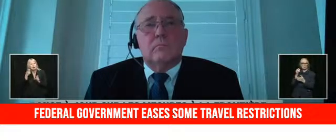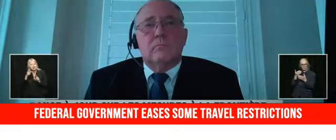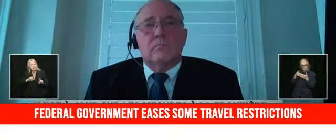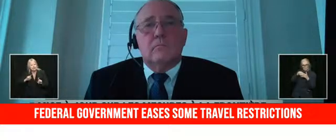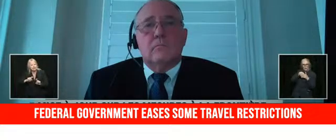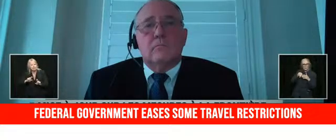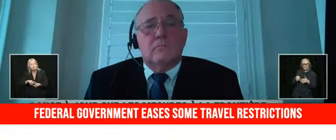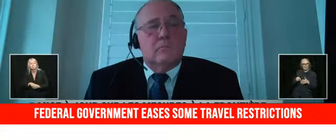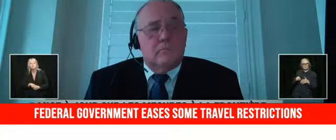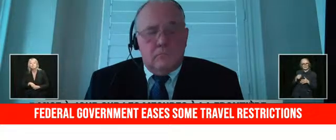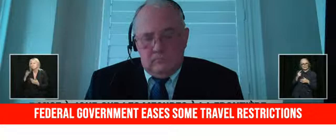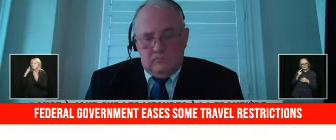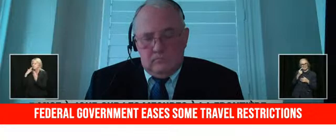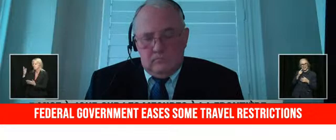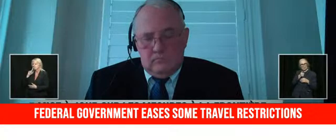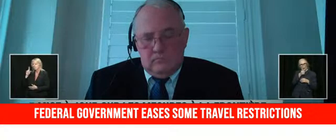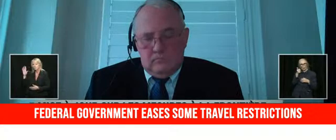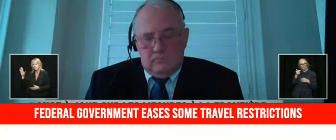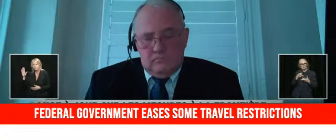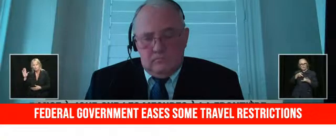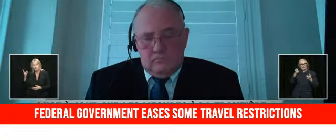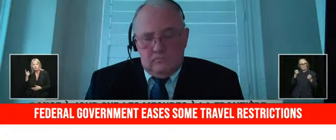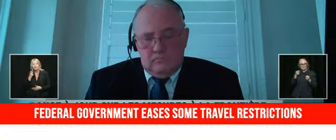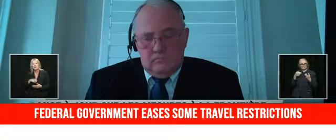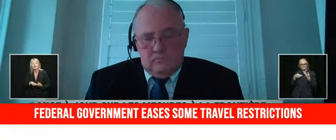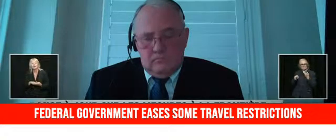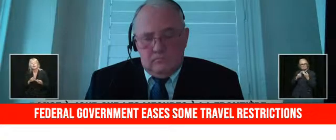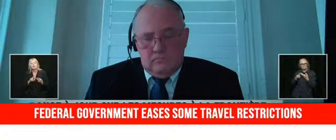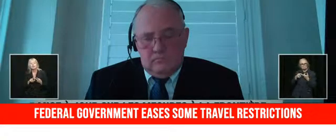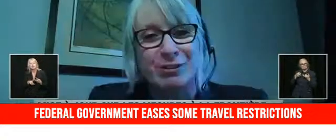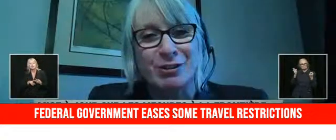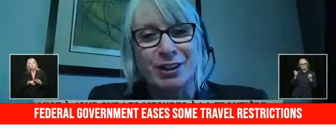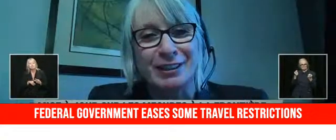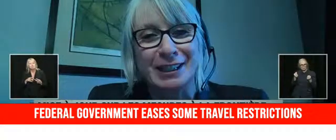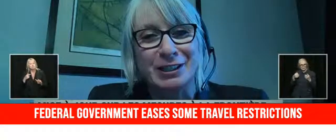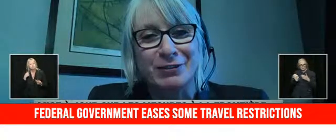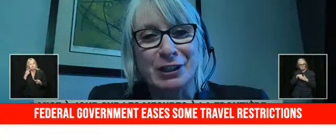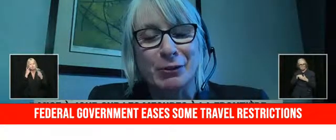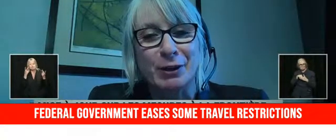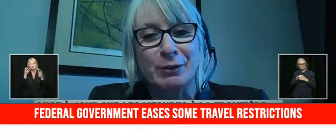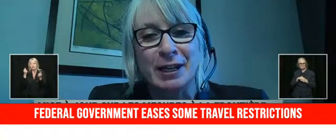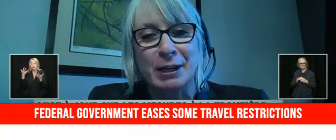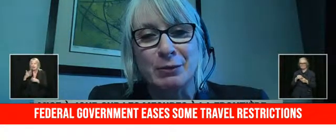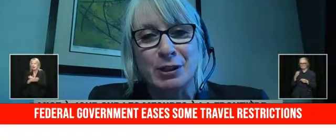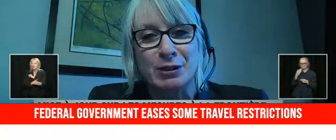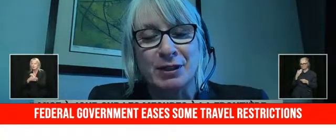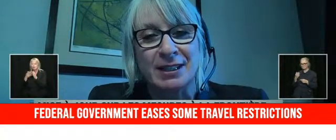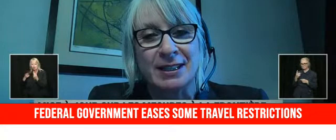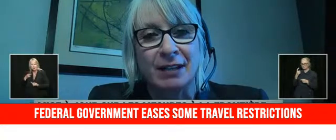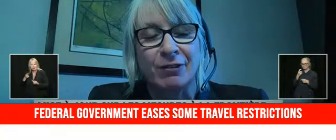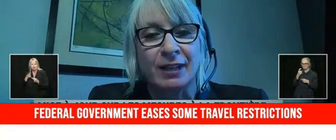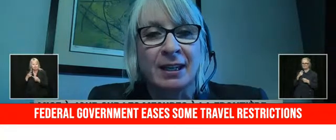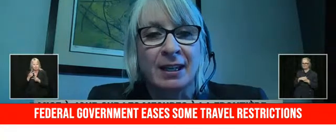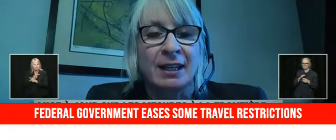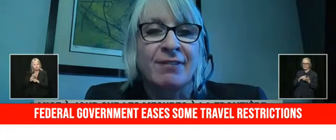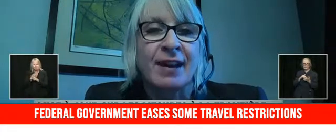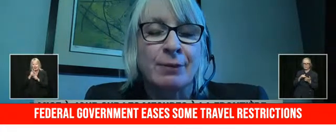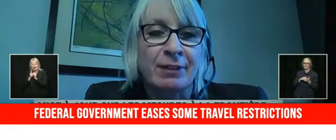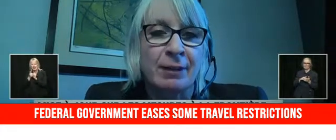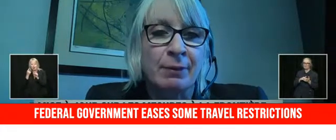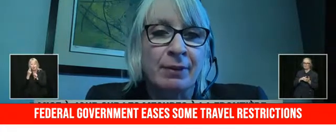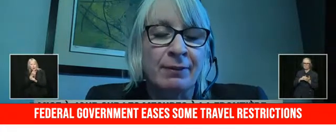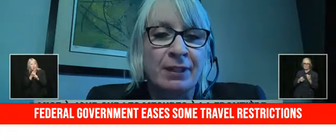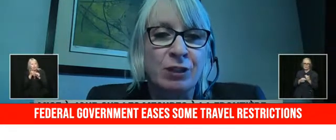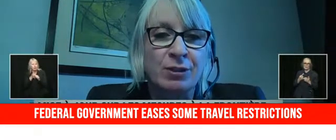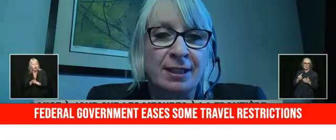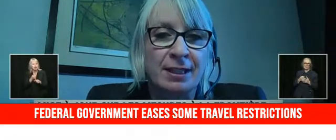Well, thank you for the question. And again, another area where all countries are struggling to figure out how to do this safely. In fact, we